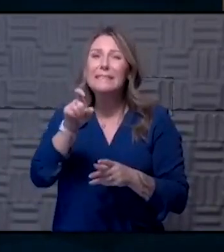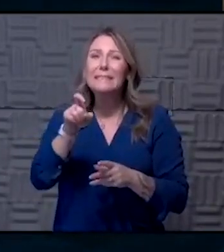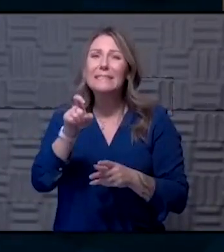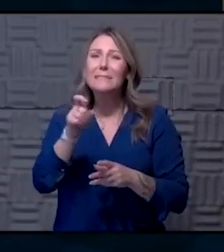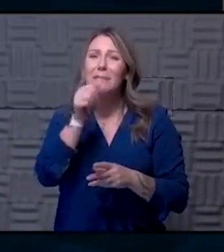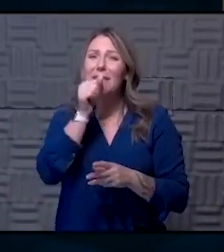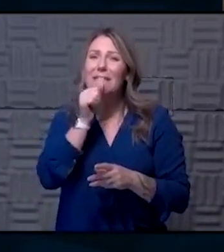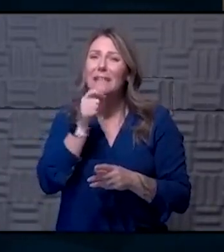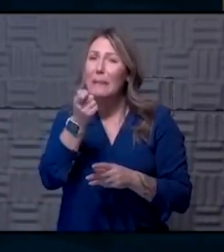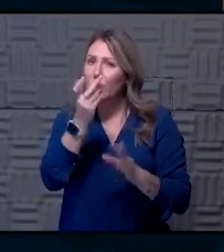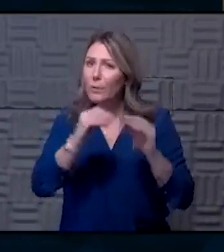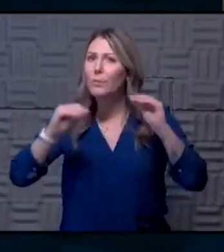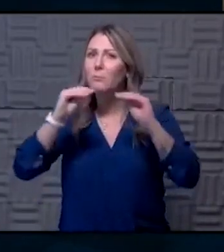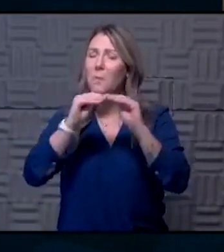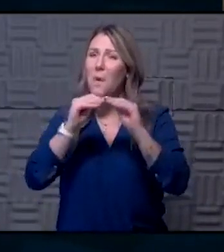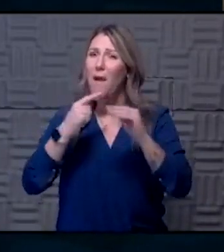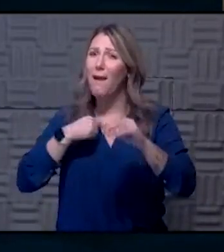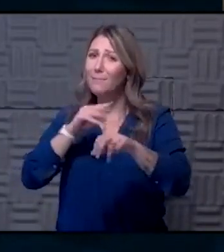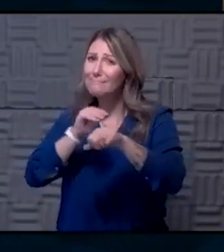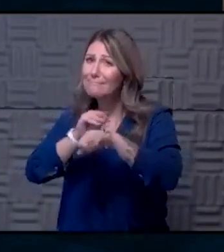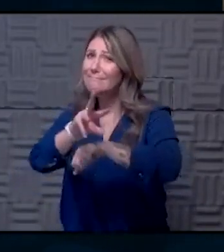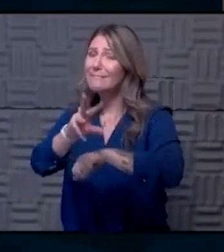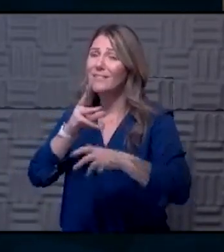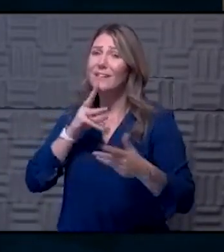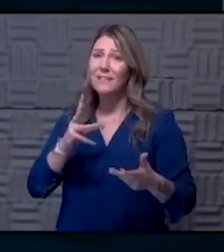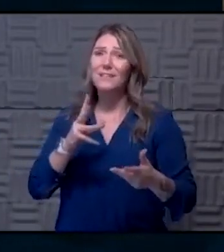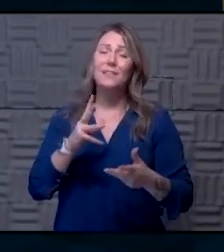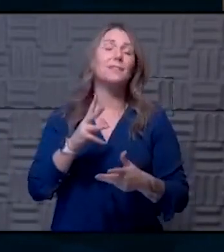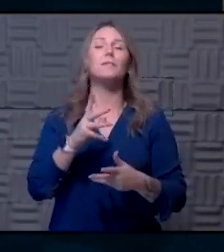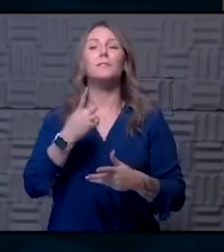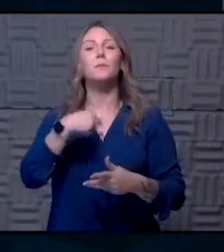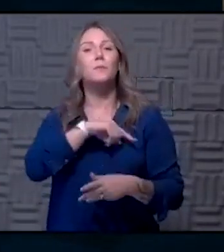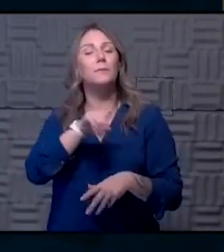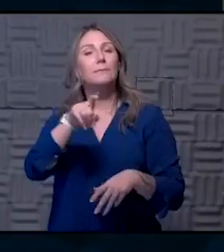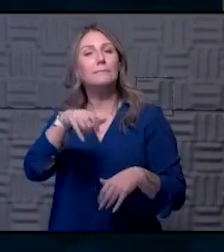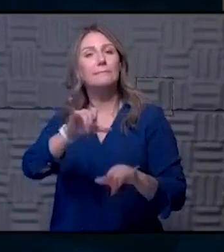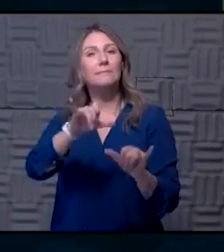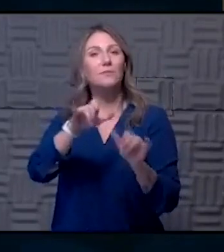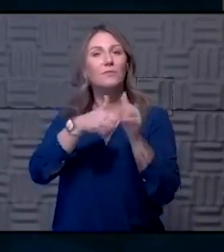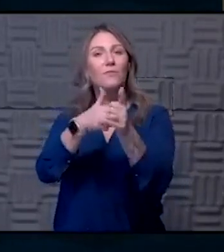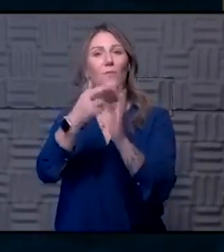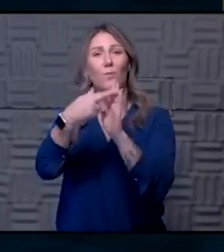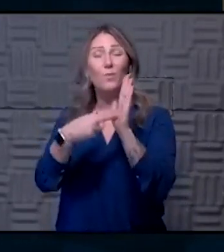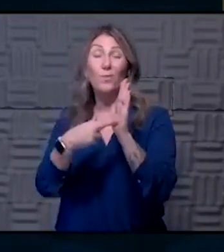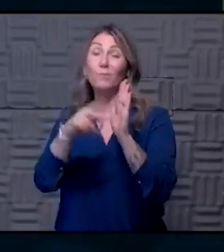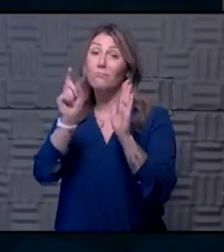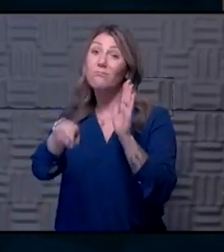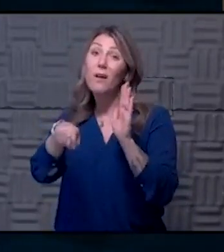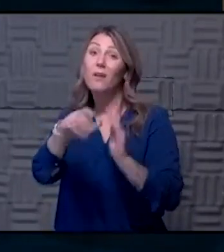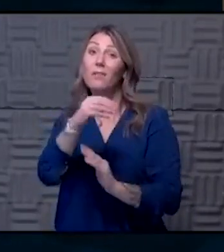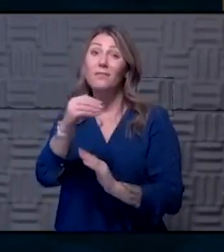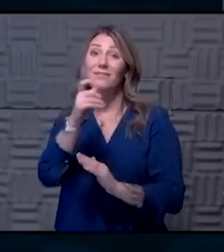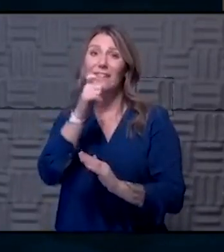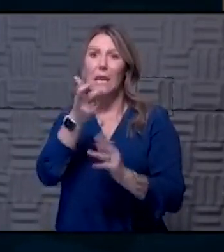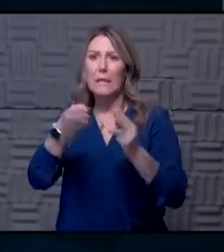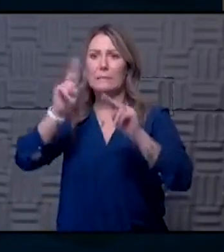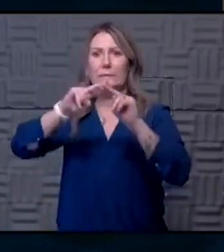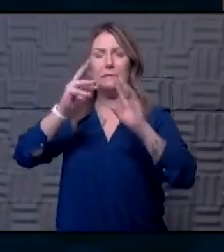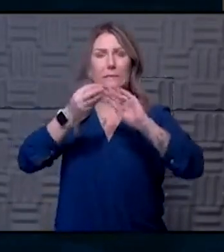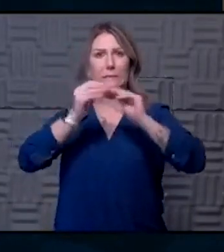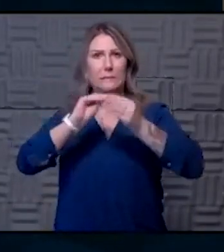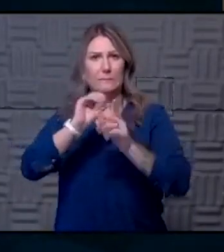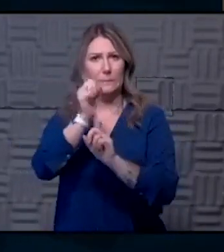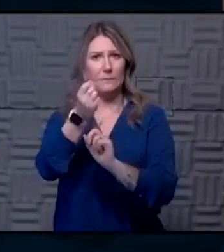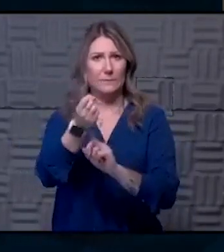is what I would advise. I think we still need to follow those rules so that we don't get the increase in cases